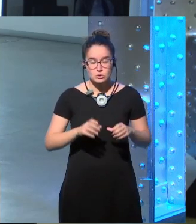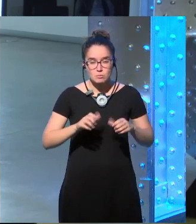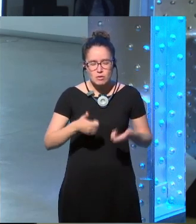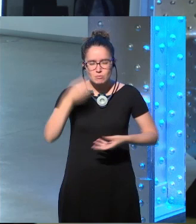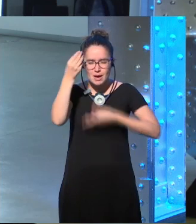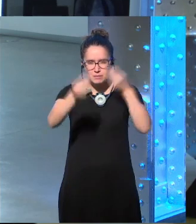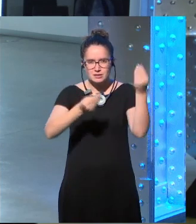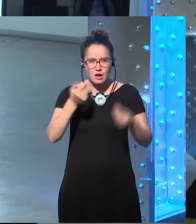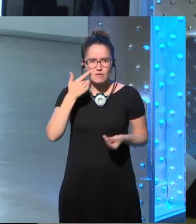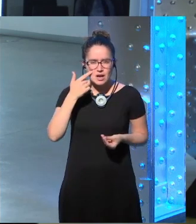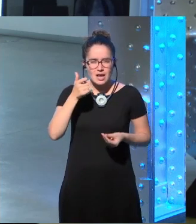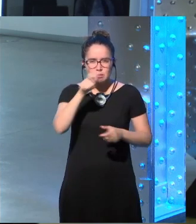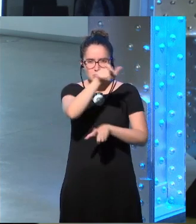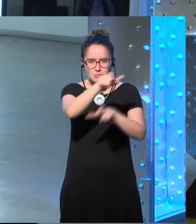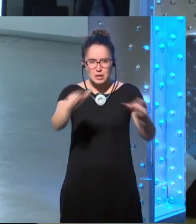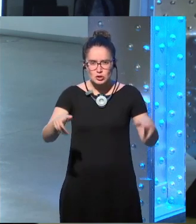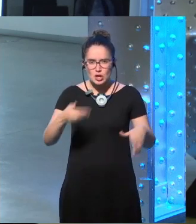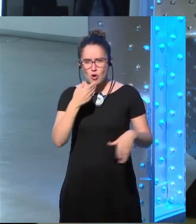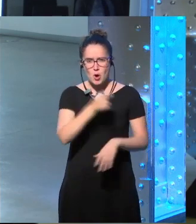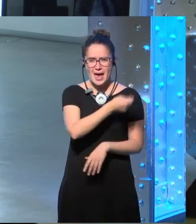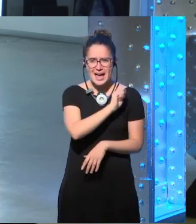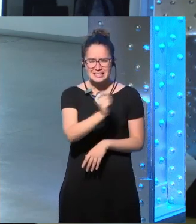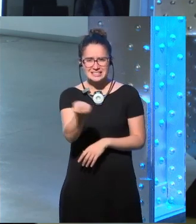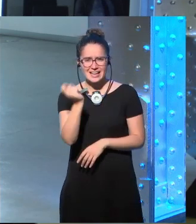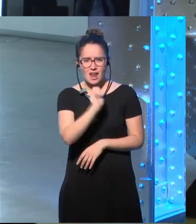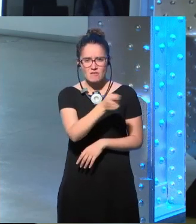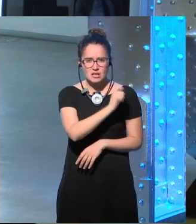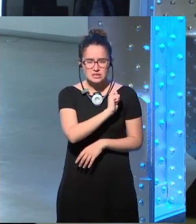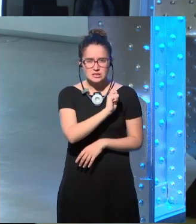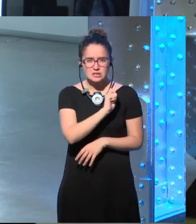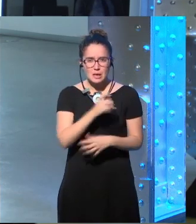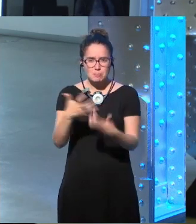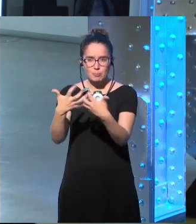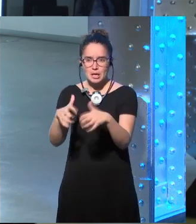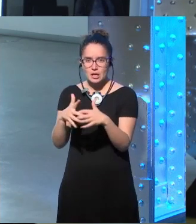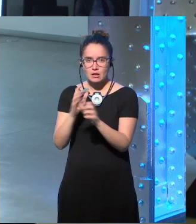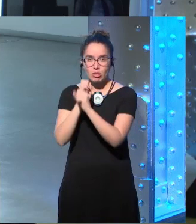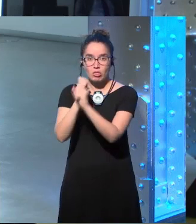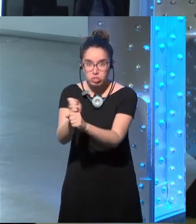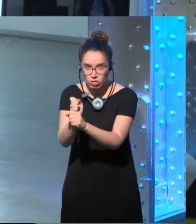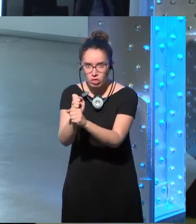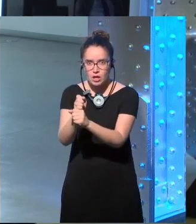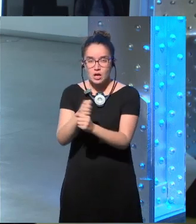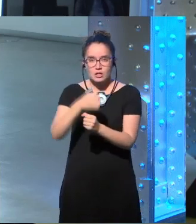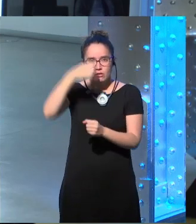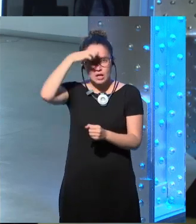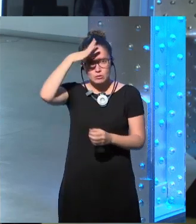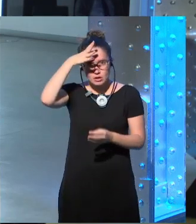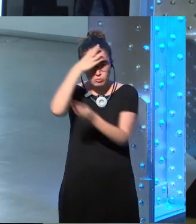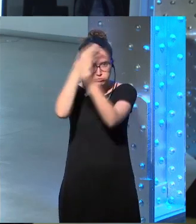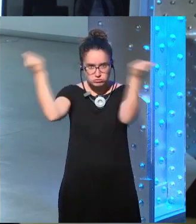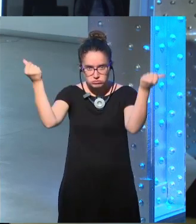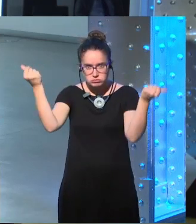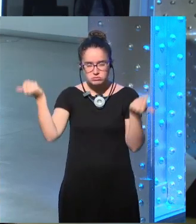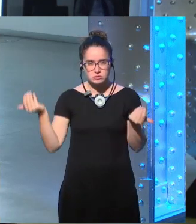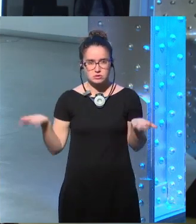intellectual development and make them less virtuous people. And Marx and Engels took on some of that critique, and in the